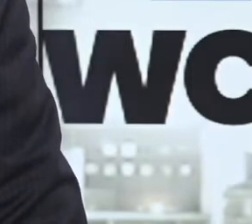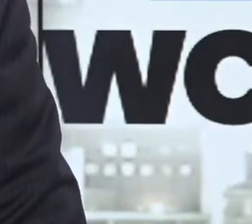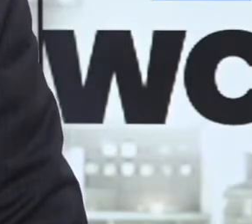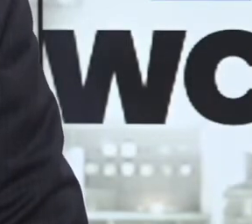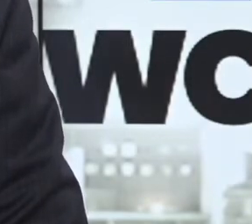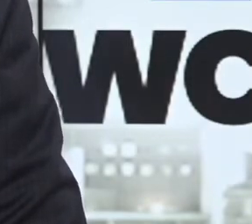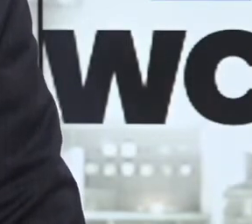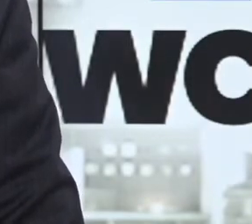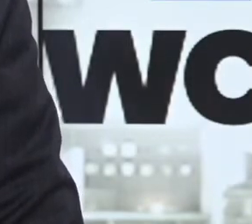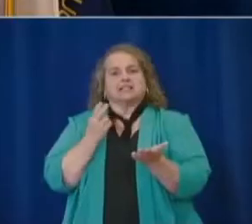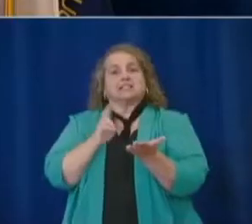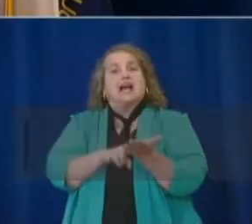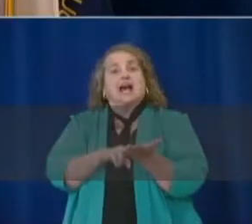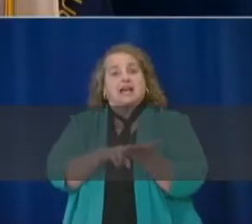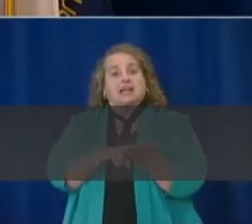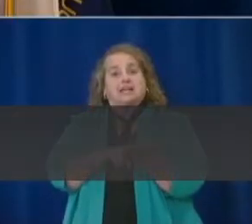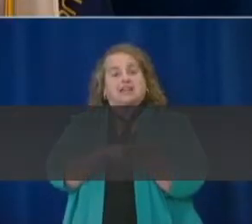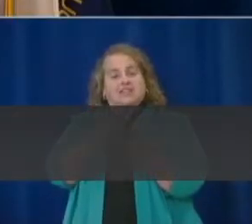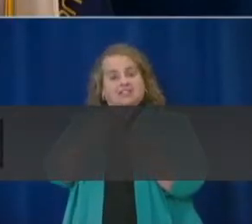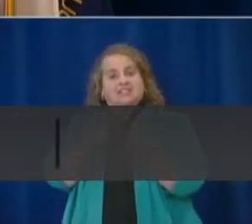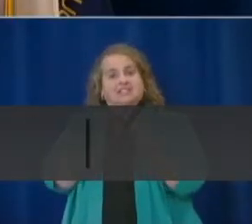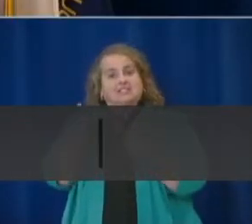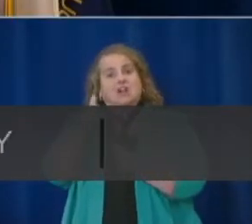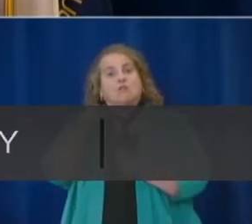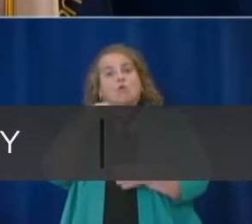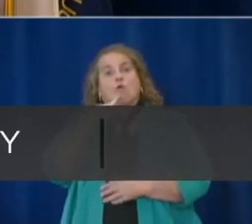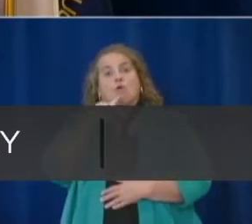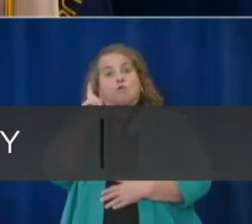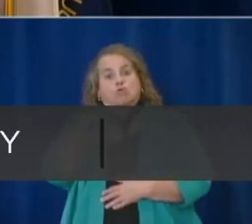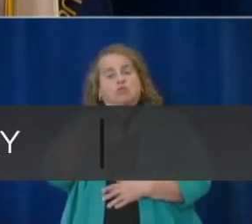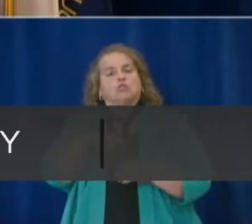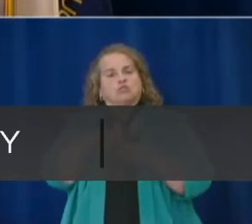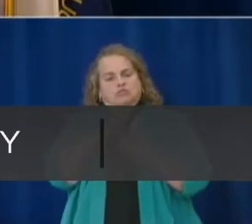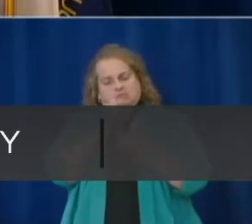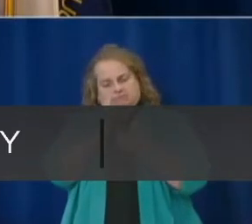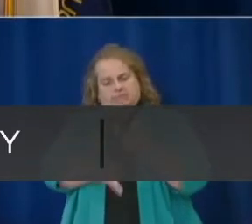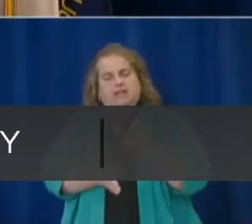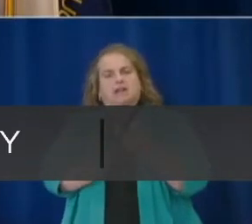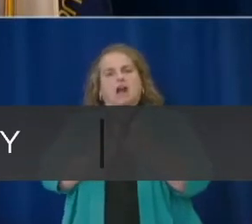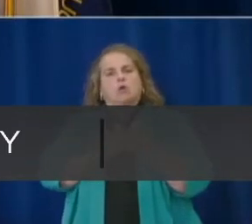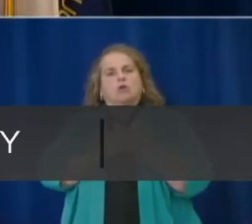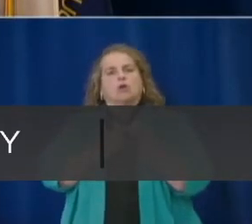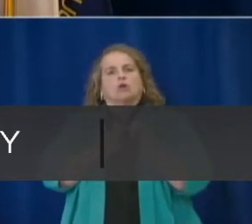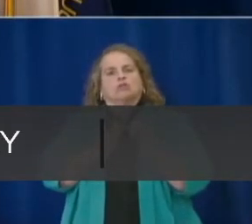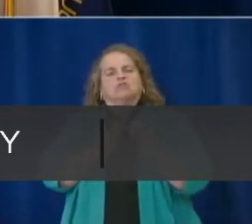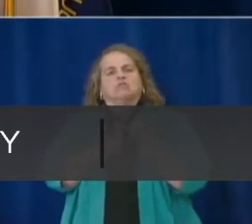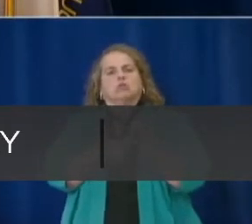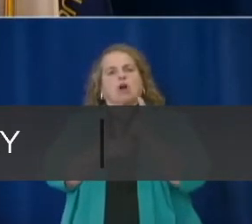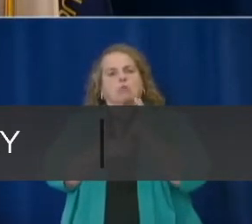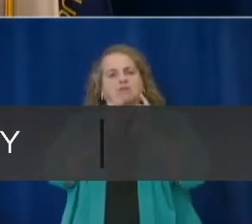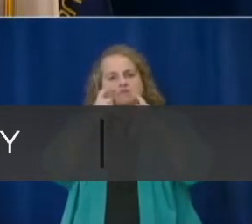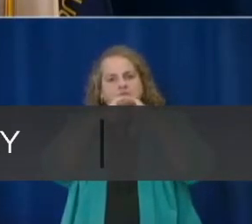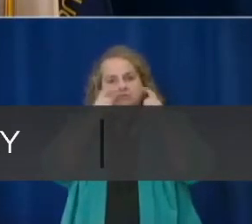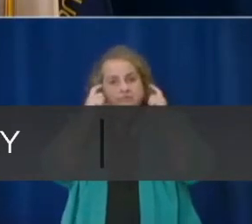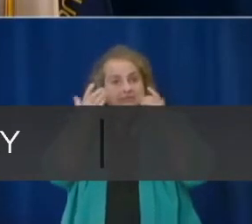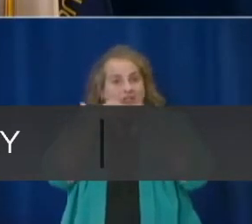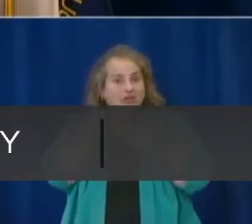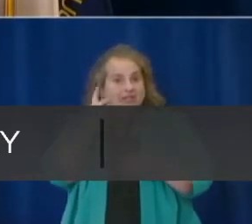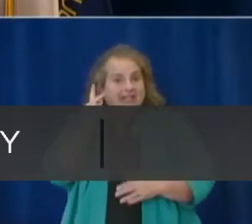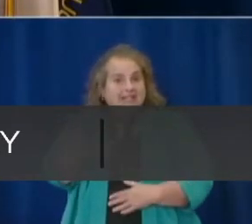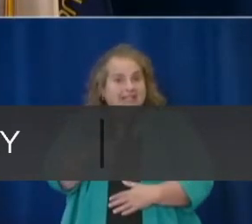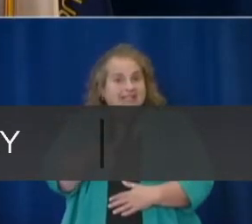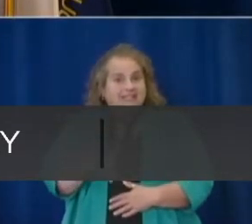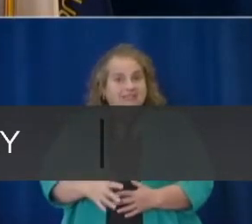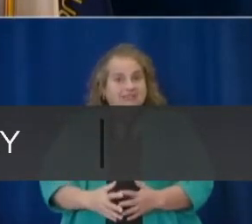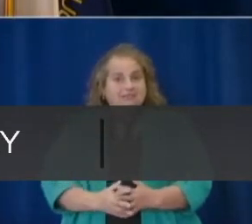stories. Kentucky Governor Andy Beshear says the Commonwealth's fight against COVID-19 is a success story. Beshear says that's because state leaders put